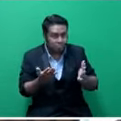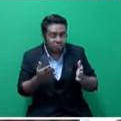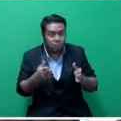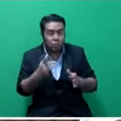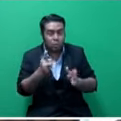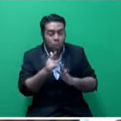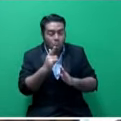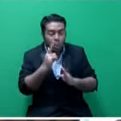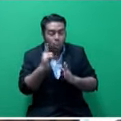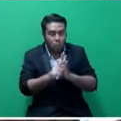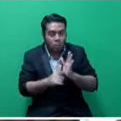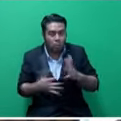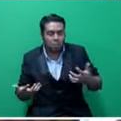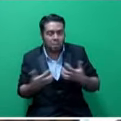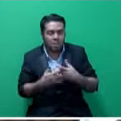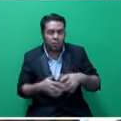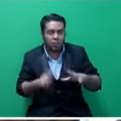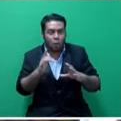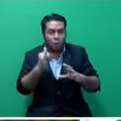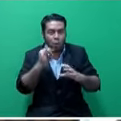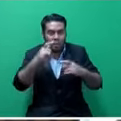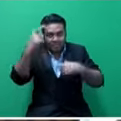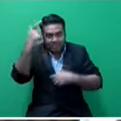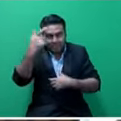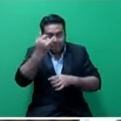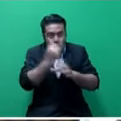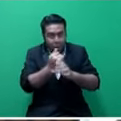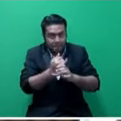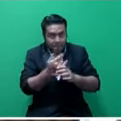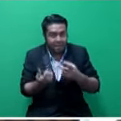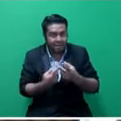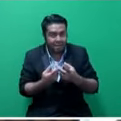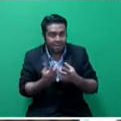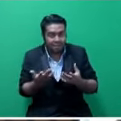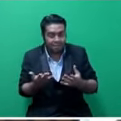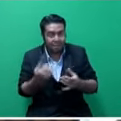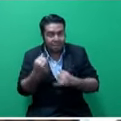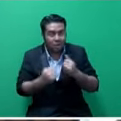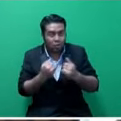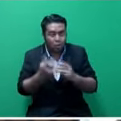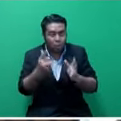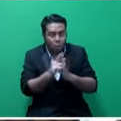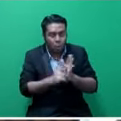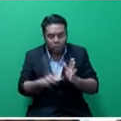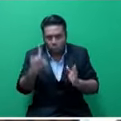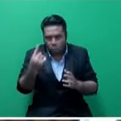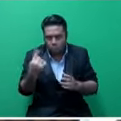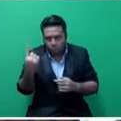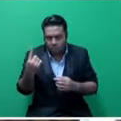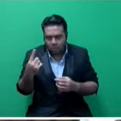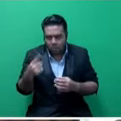on cybercrime and electronic evidence. The Budapest Convention is the only binding international instrument that deals with the